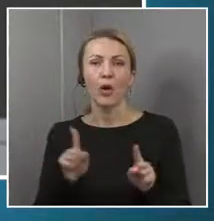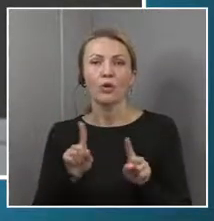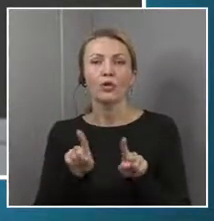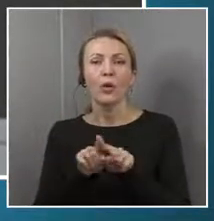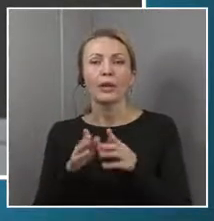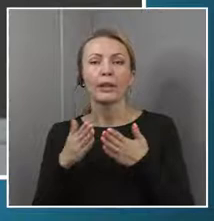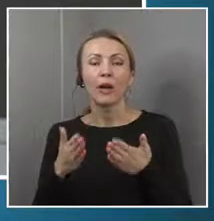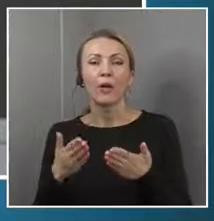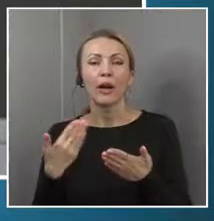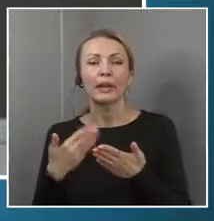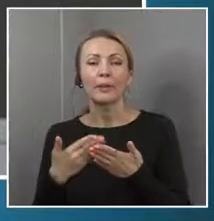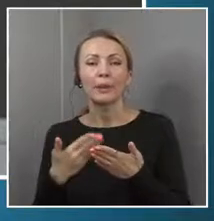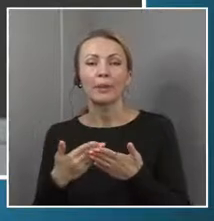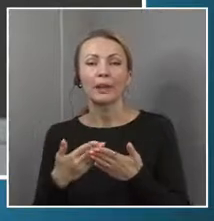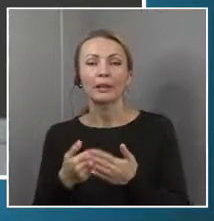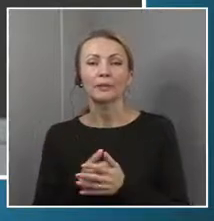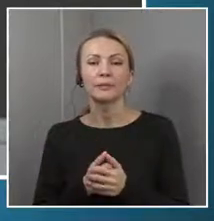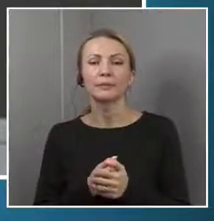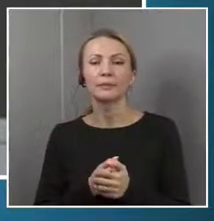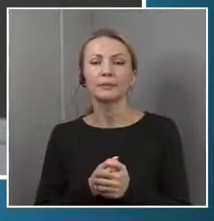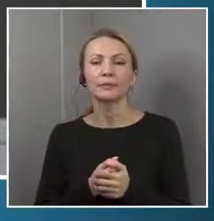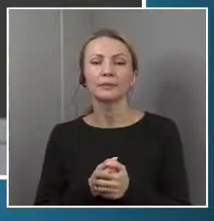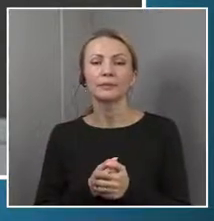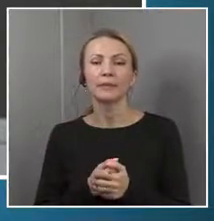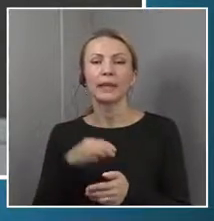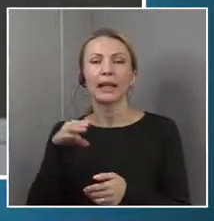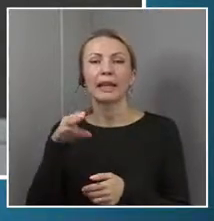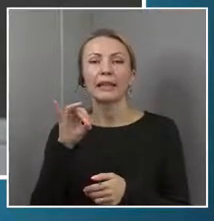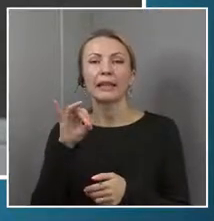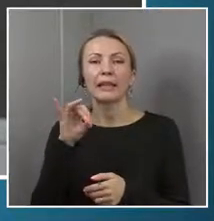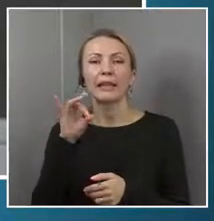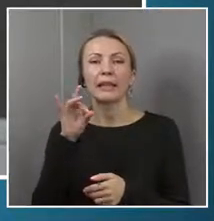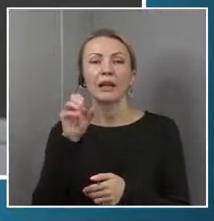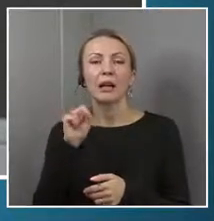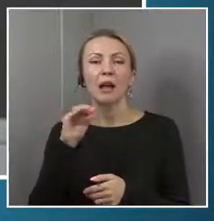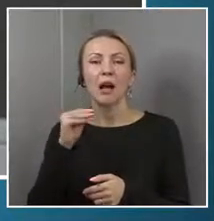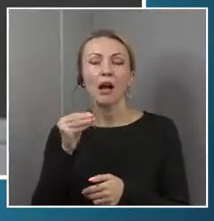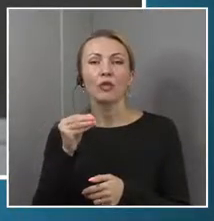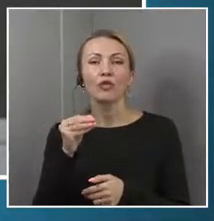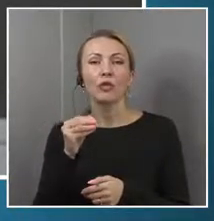collectors, coin collectors, deal with